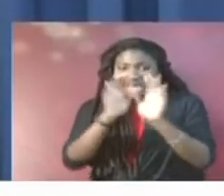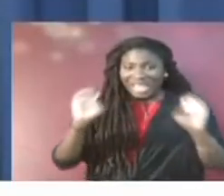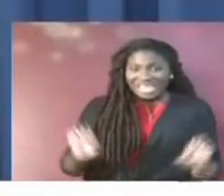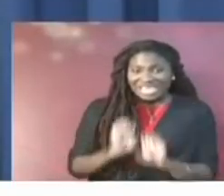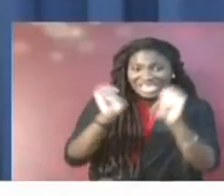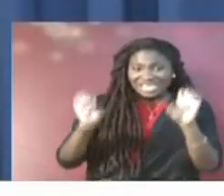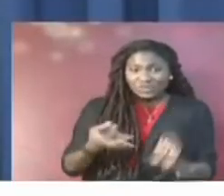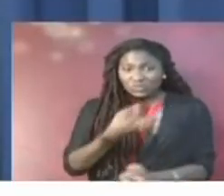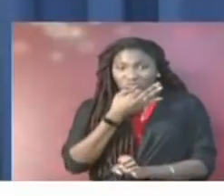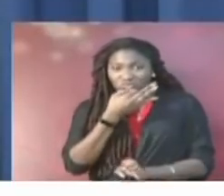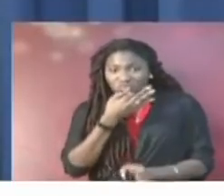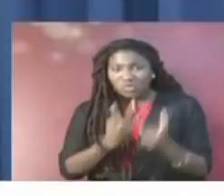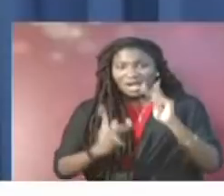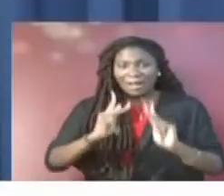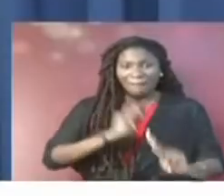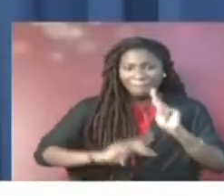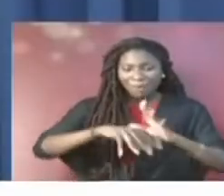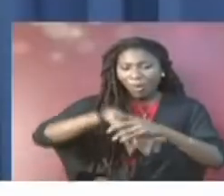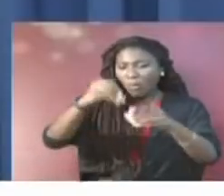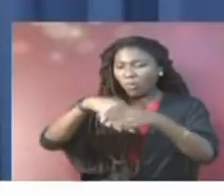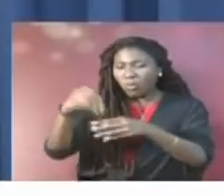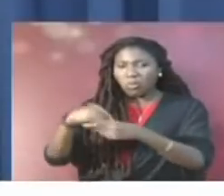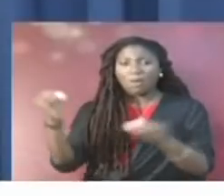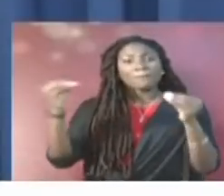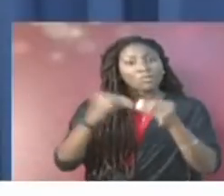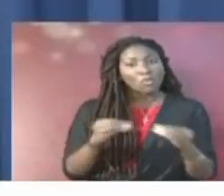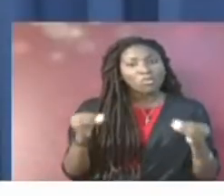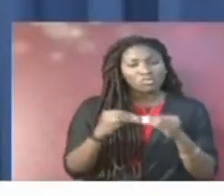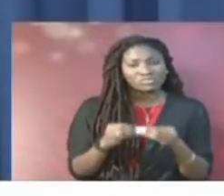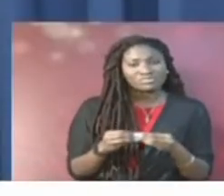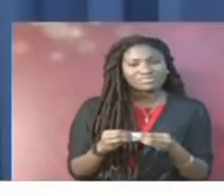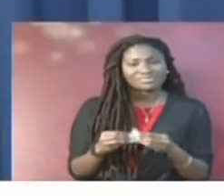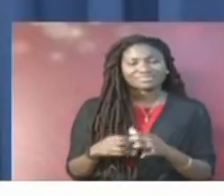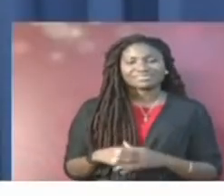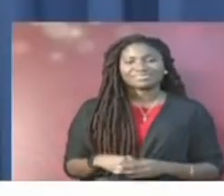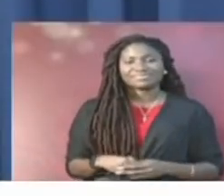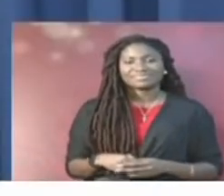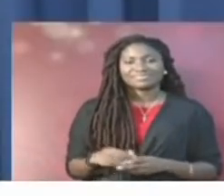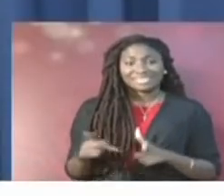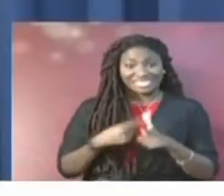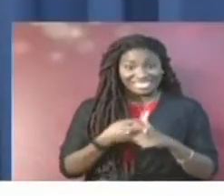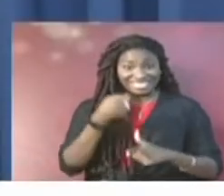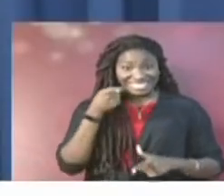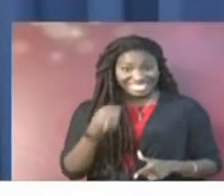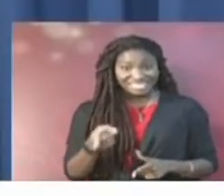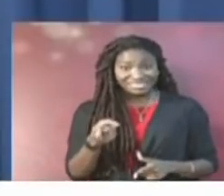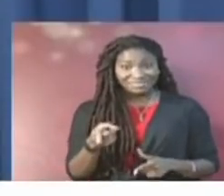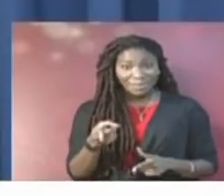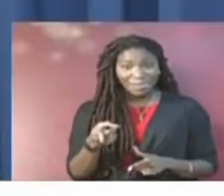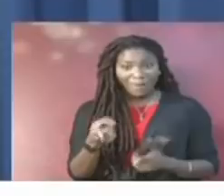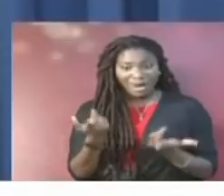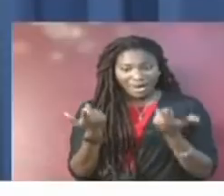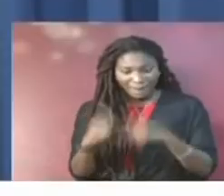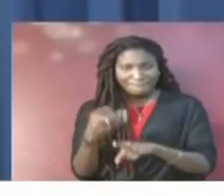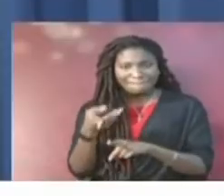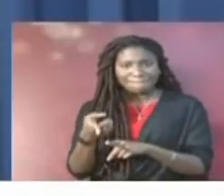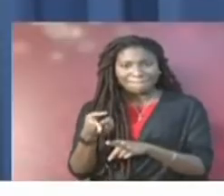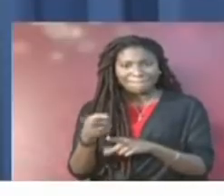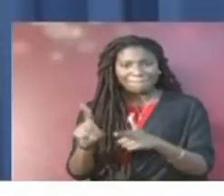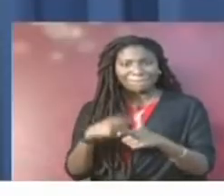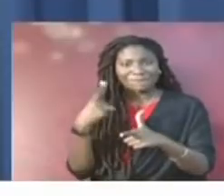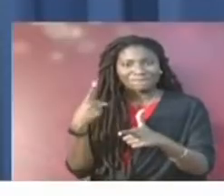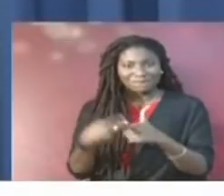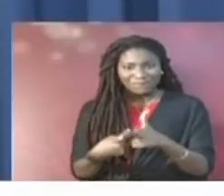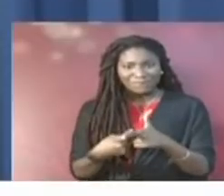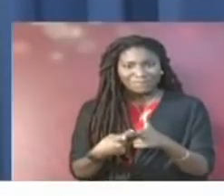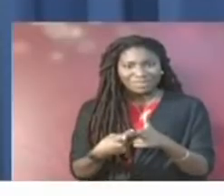an increased number of people coming together. When you take this kind of increase, it goes one on top of the next. So you double, then